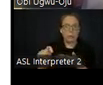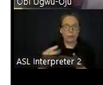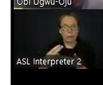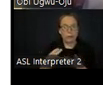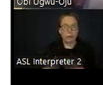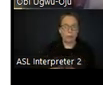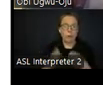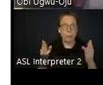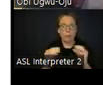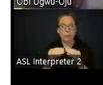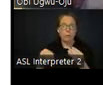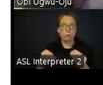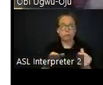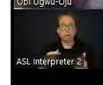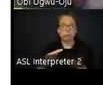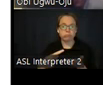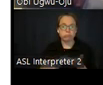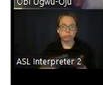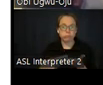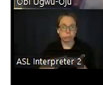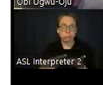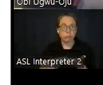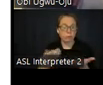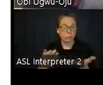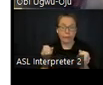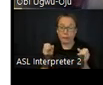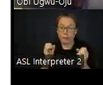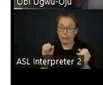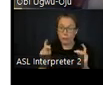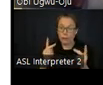already here, we clearly can get more into the details on. But thank you, guys.